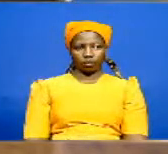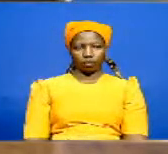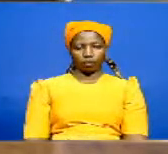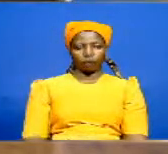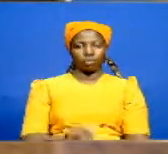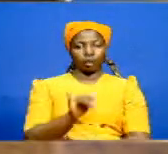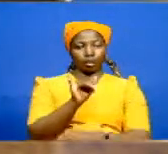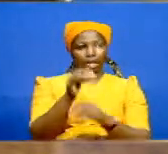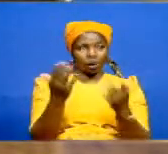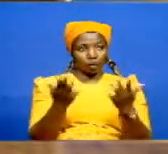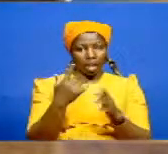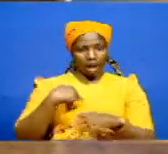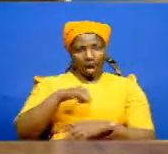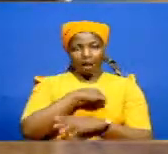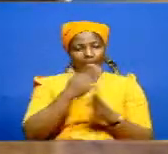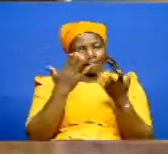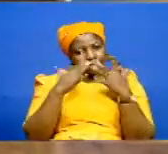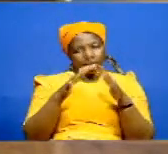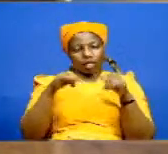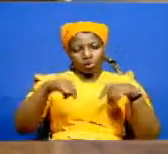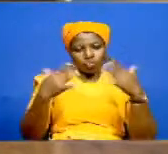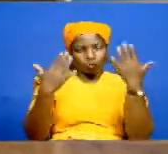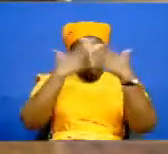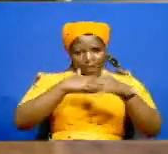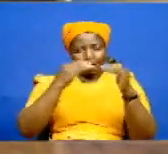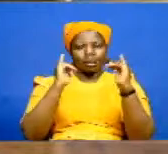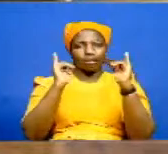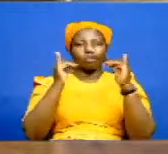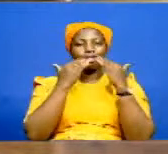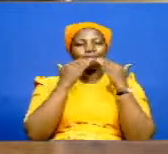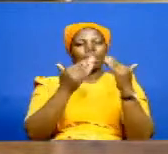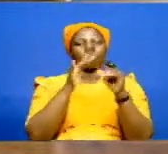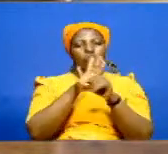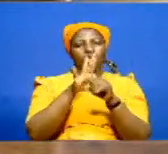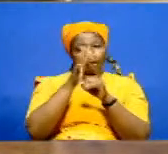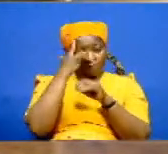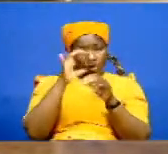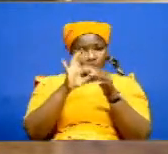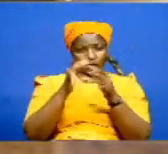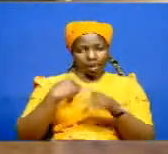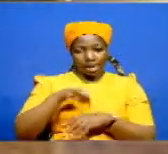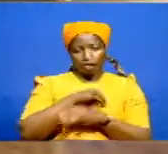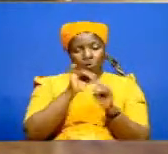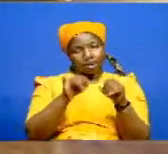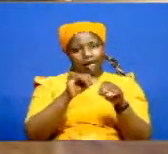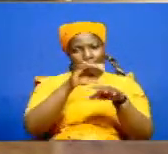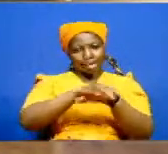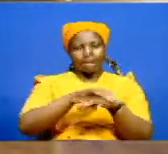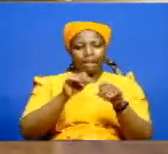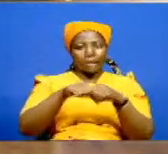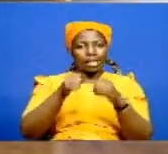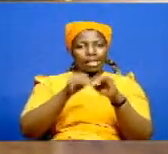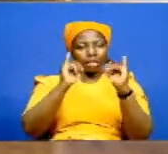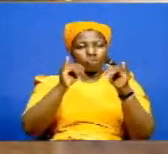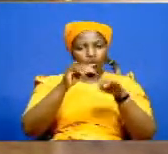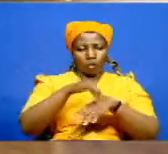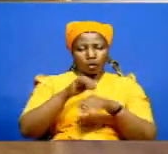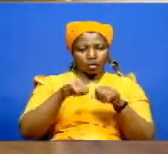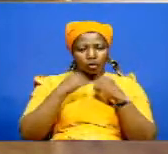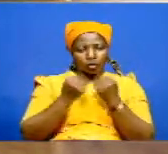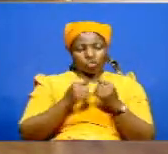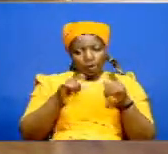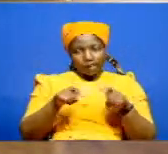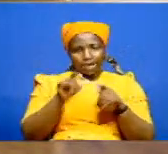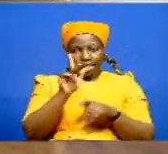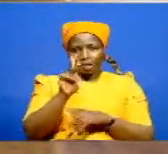And that's where we wind up matters tonight. We do thank you very much for joining us. You can always stay up to date with breaking news on our social media